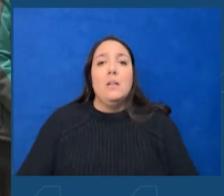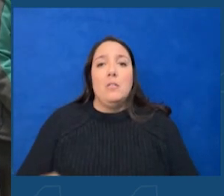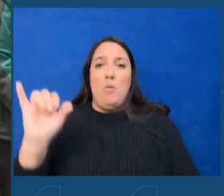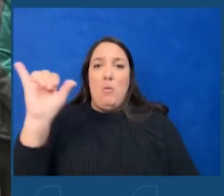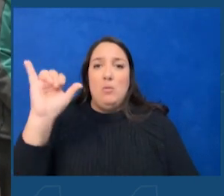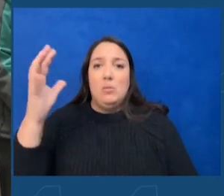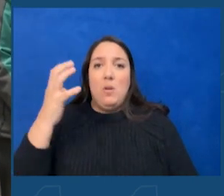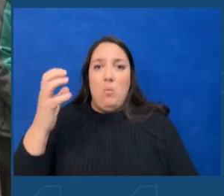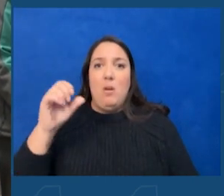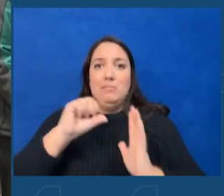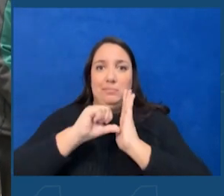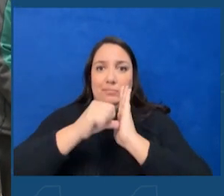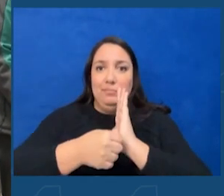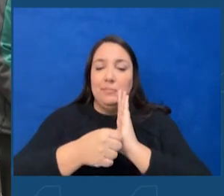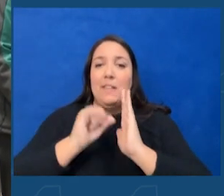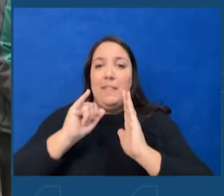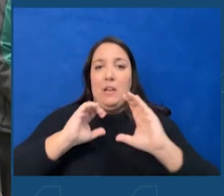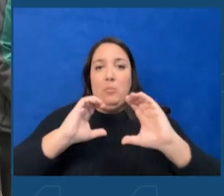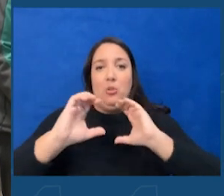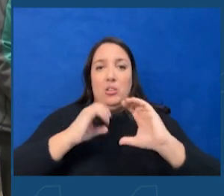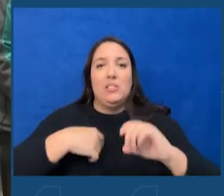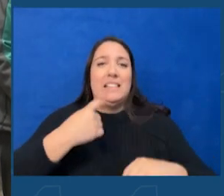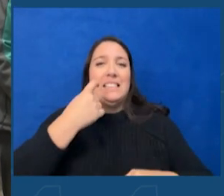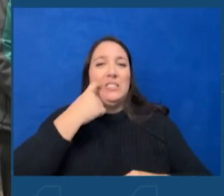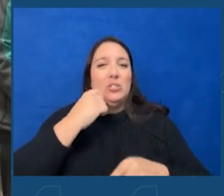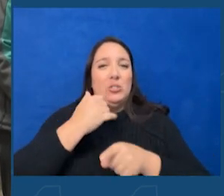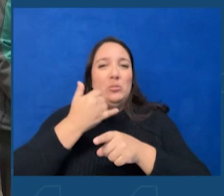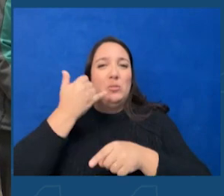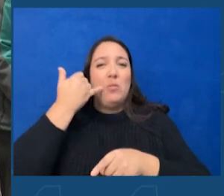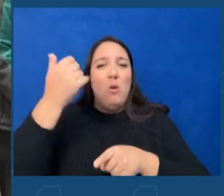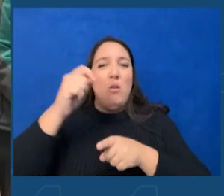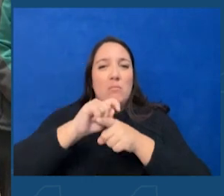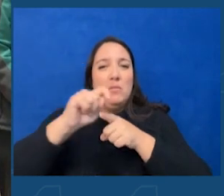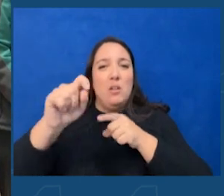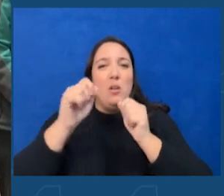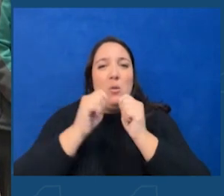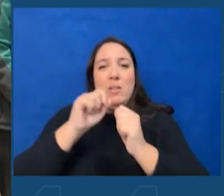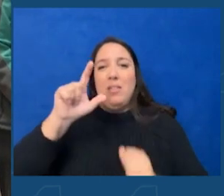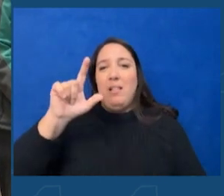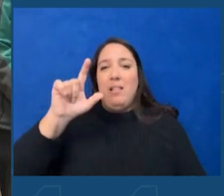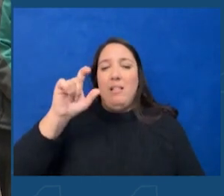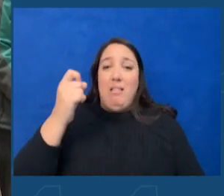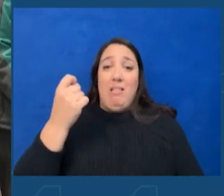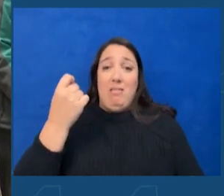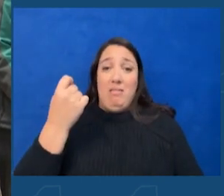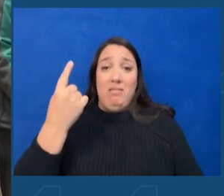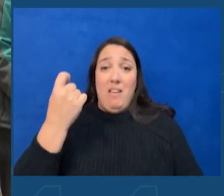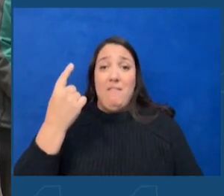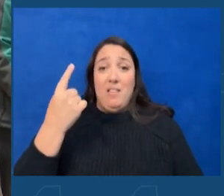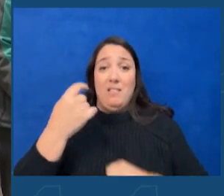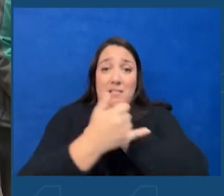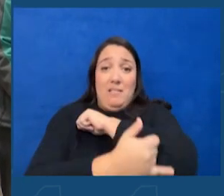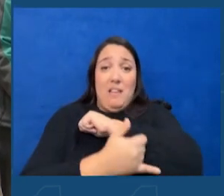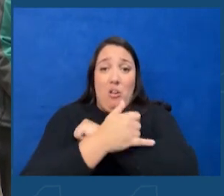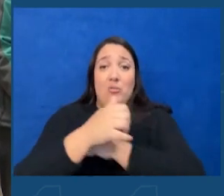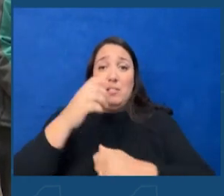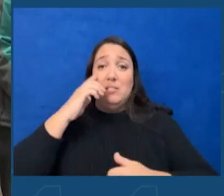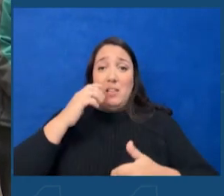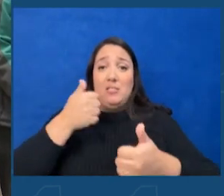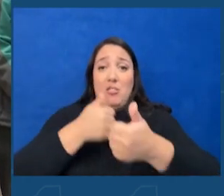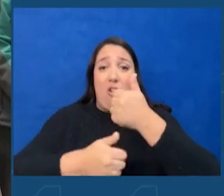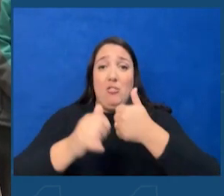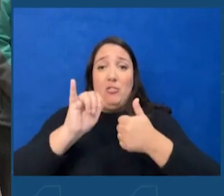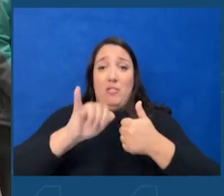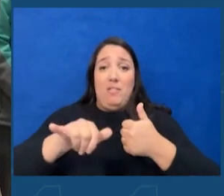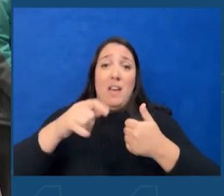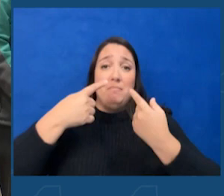on the communication. I did a call earlier today with the 11 counties that are still under our emergency declaration, or this goes all the way up to